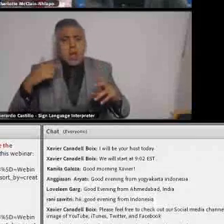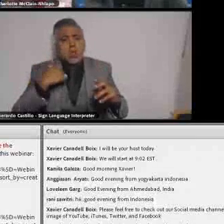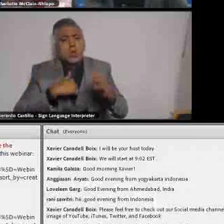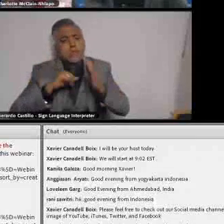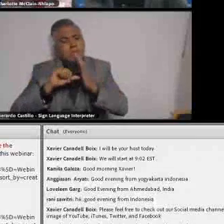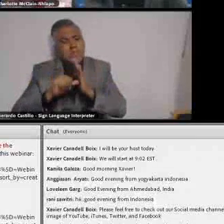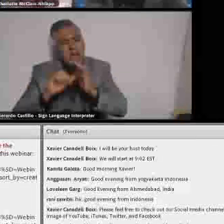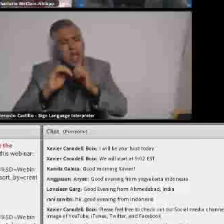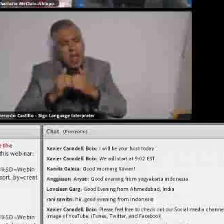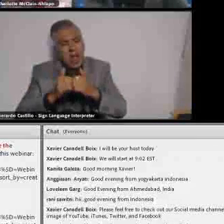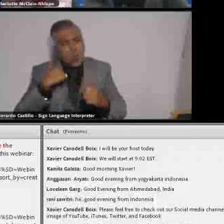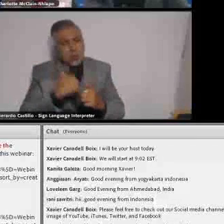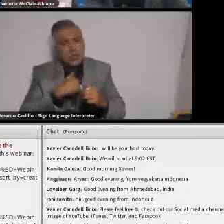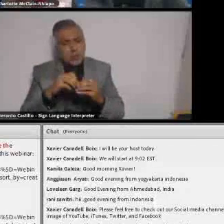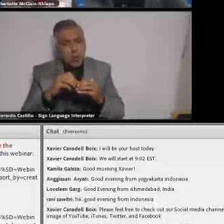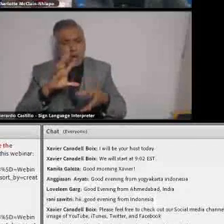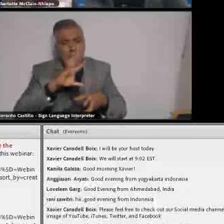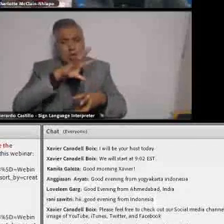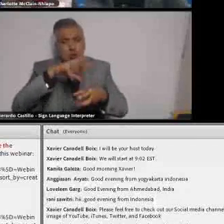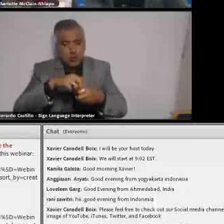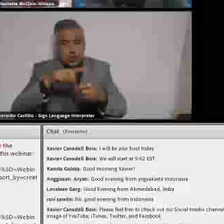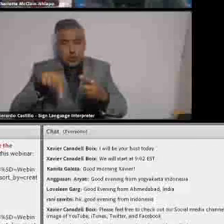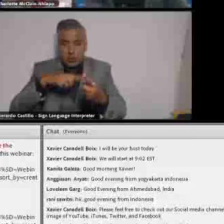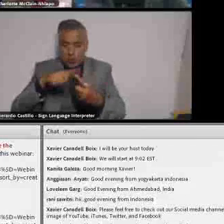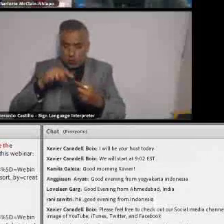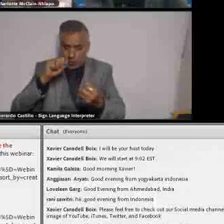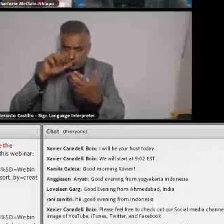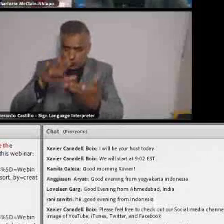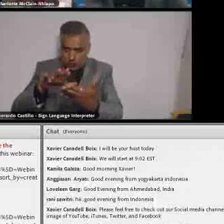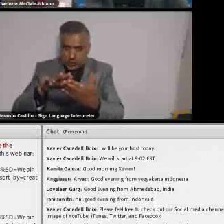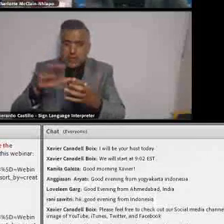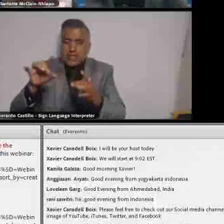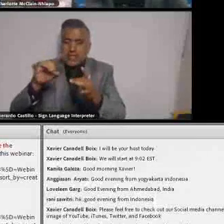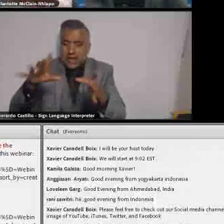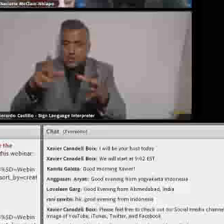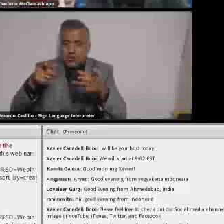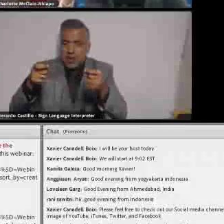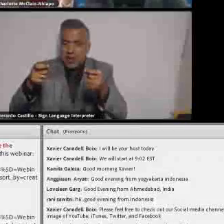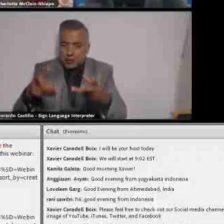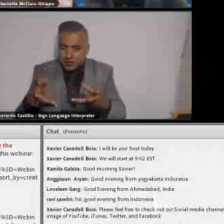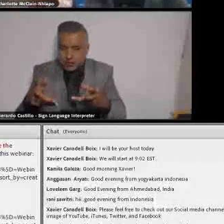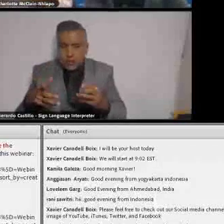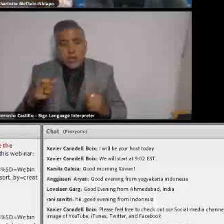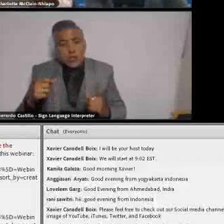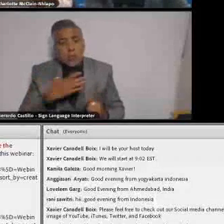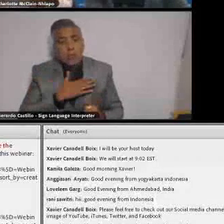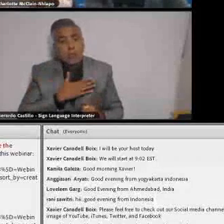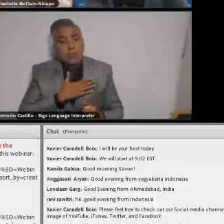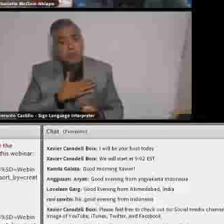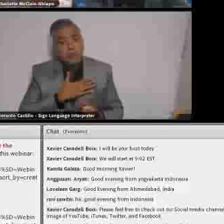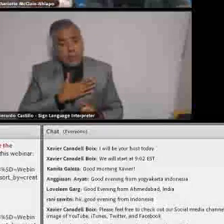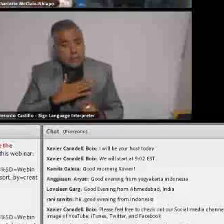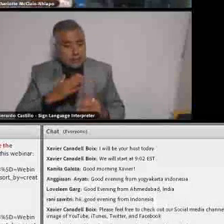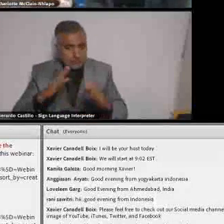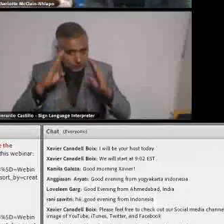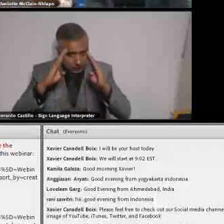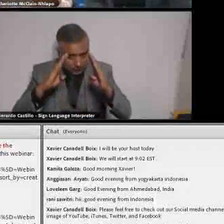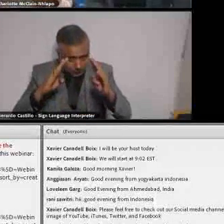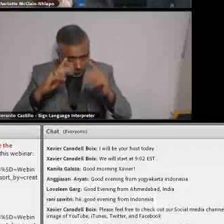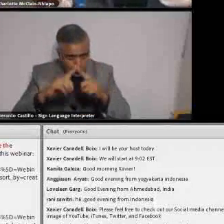can become more inclusive in terms of addressing disaster risk management. So I really appeal to you all to